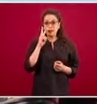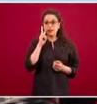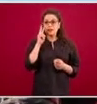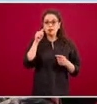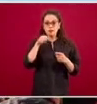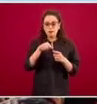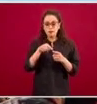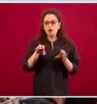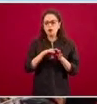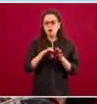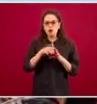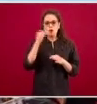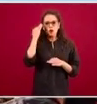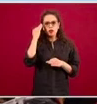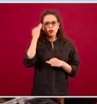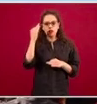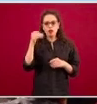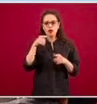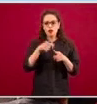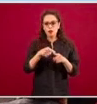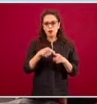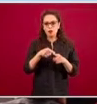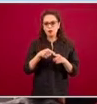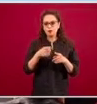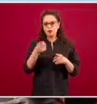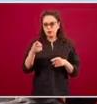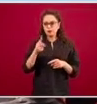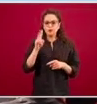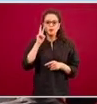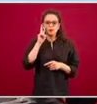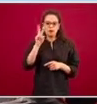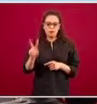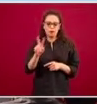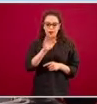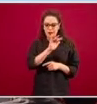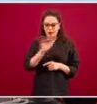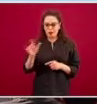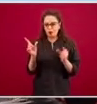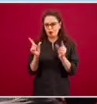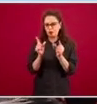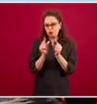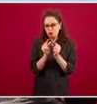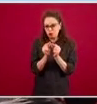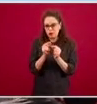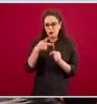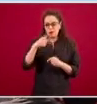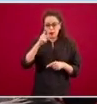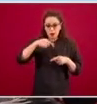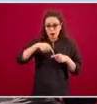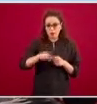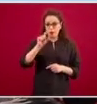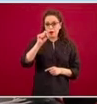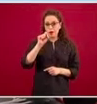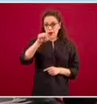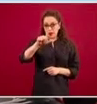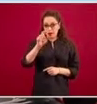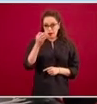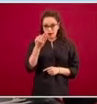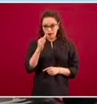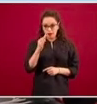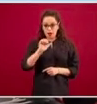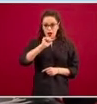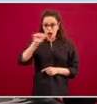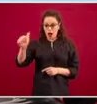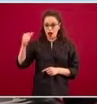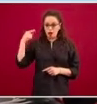it has taken them 9 days to go from the first symptoms to the moment of their death.